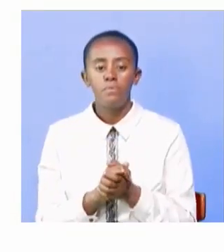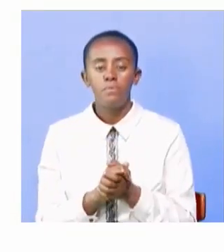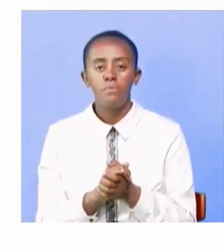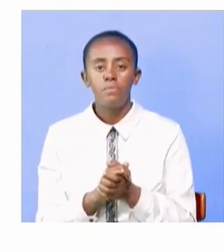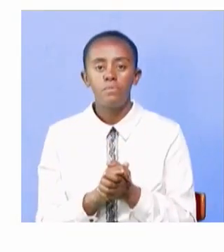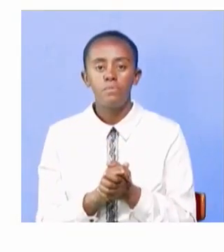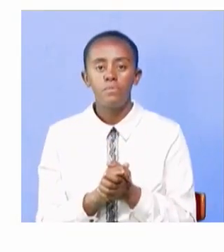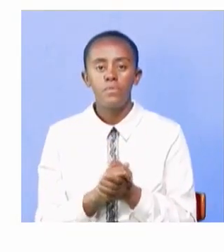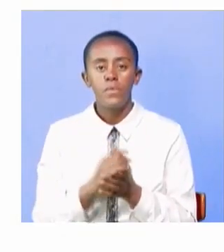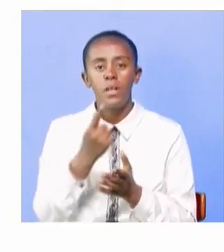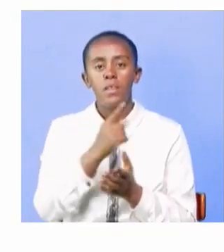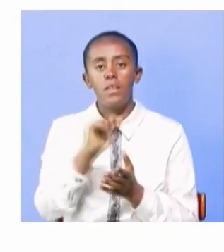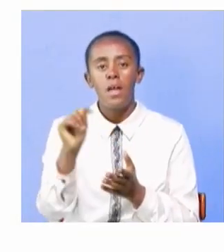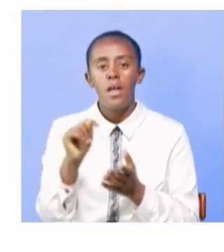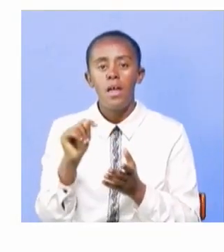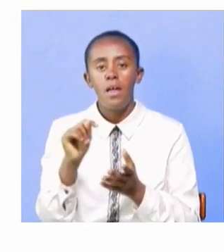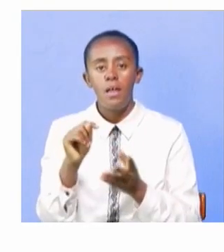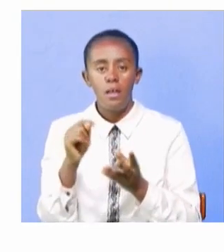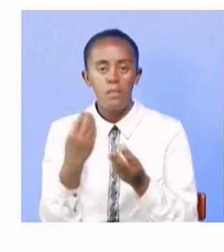the sailor